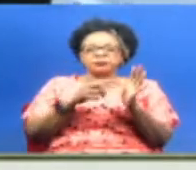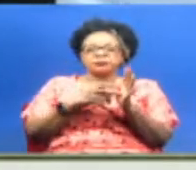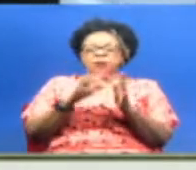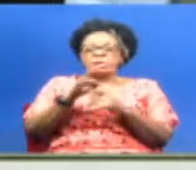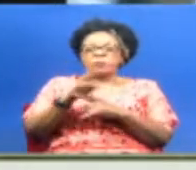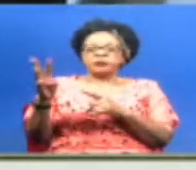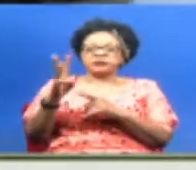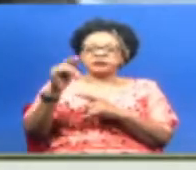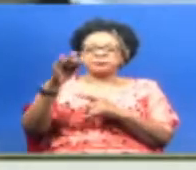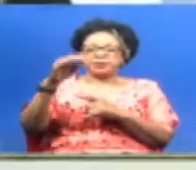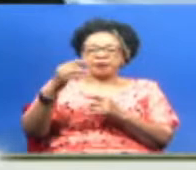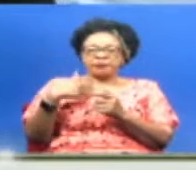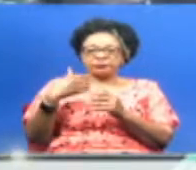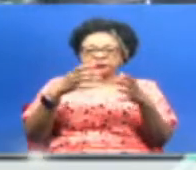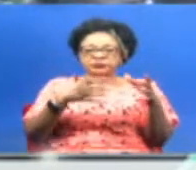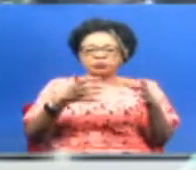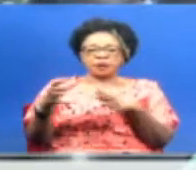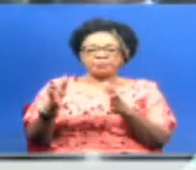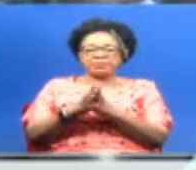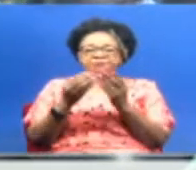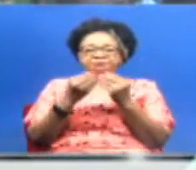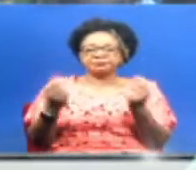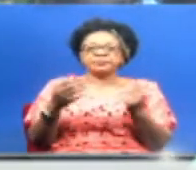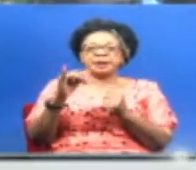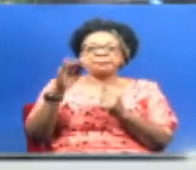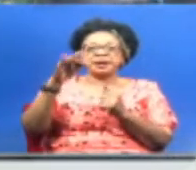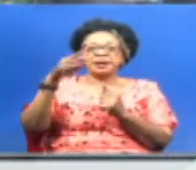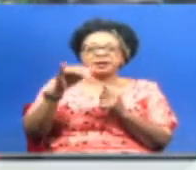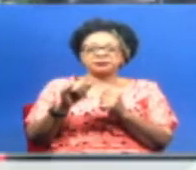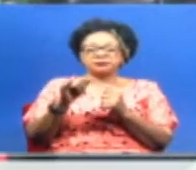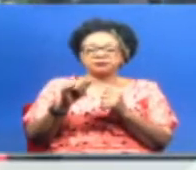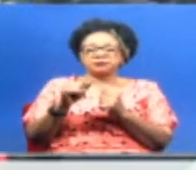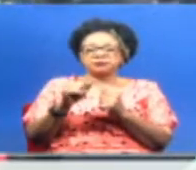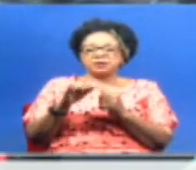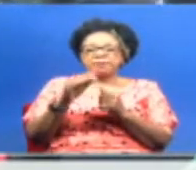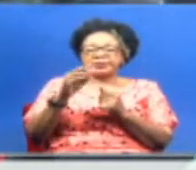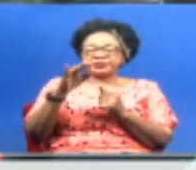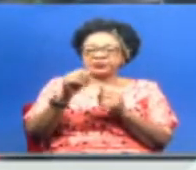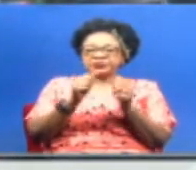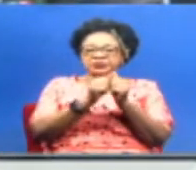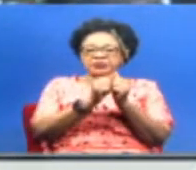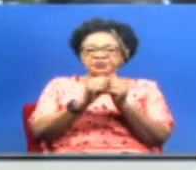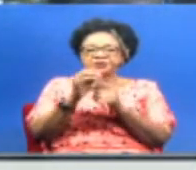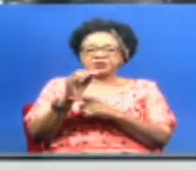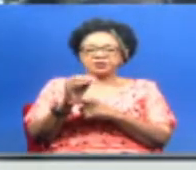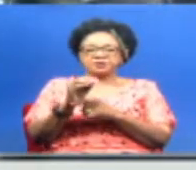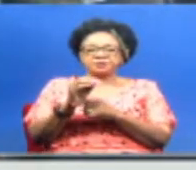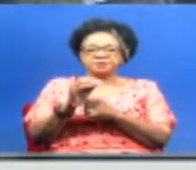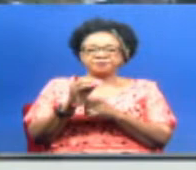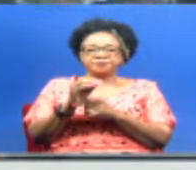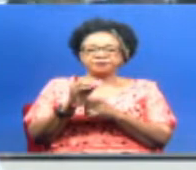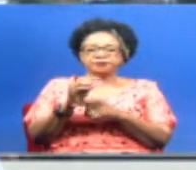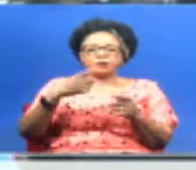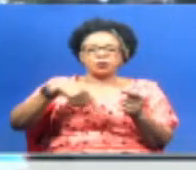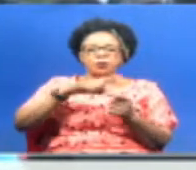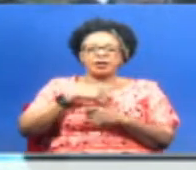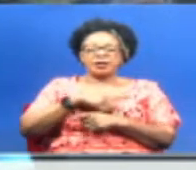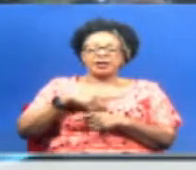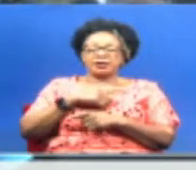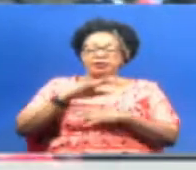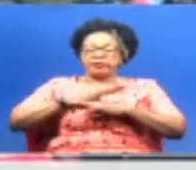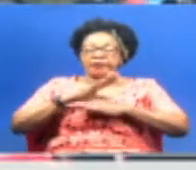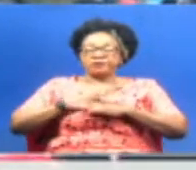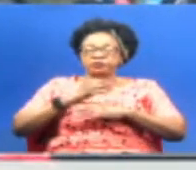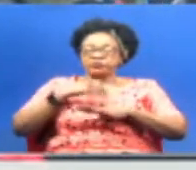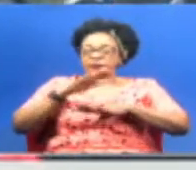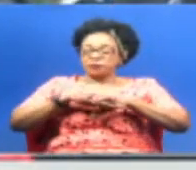won the women's category by beating Impala Saracens 10-7. We are lucky enough to have a very good technical team with the legs of